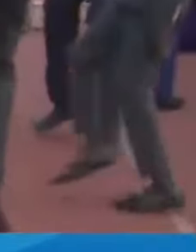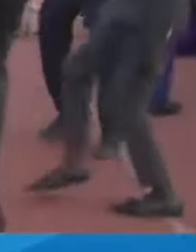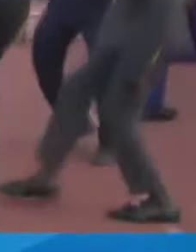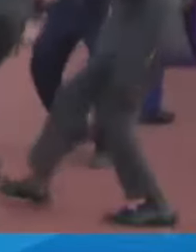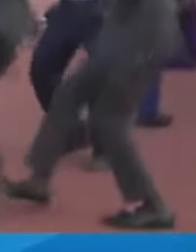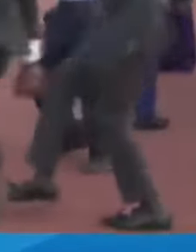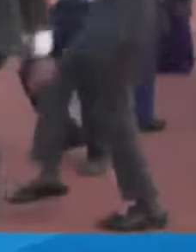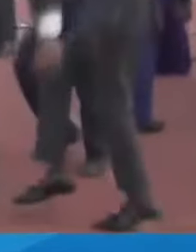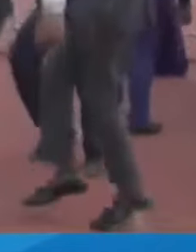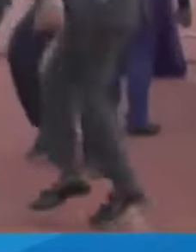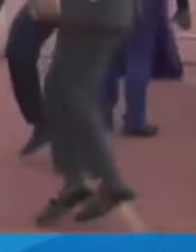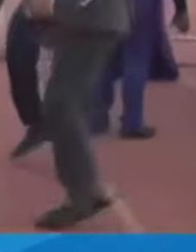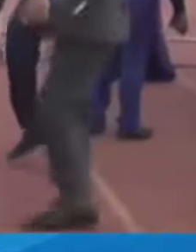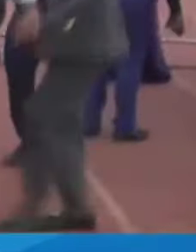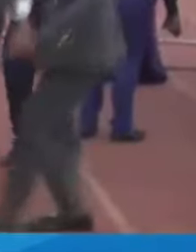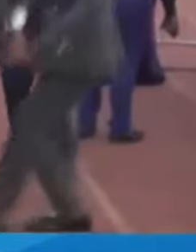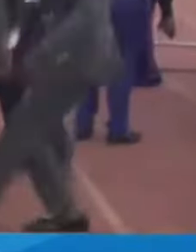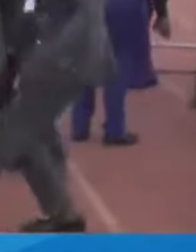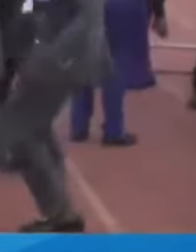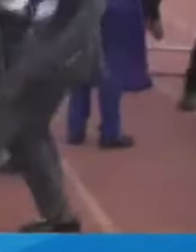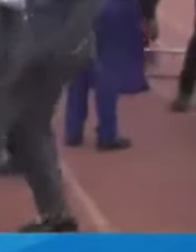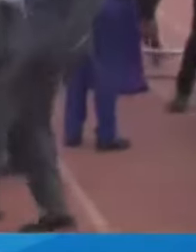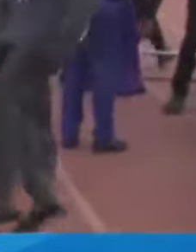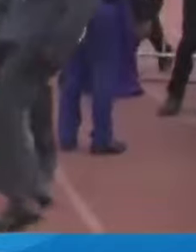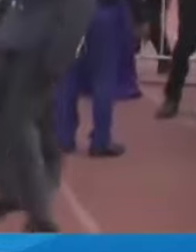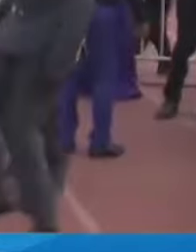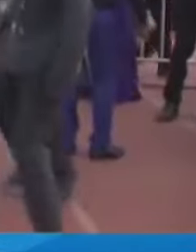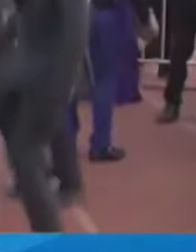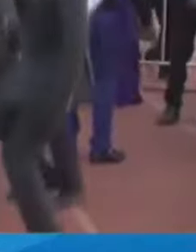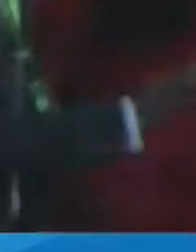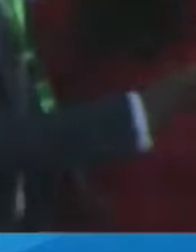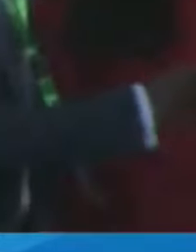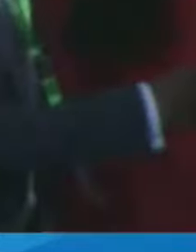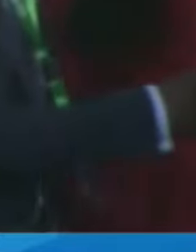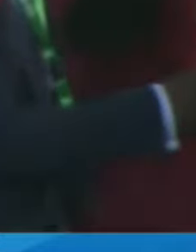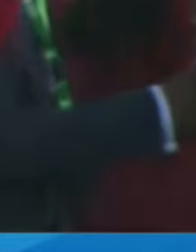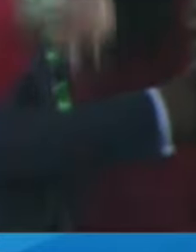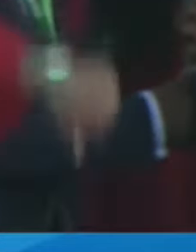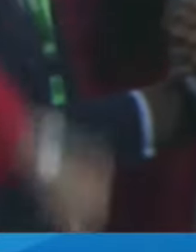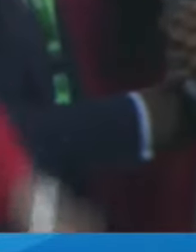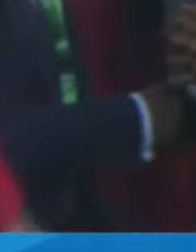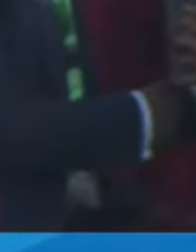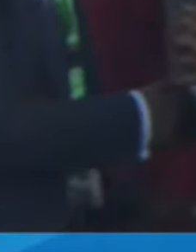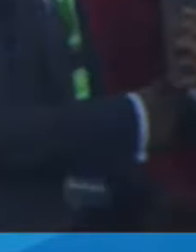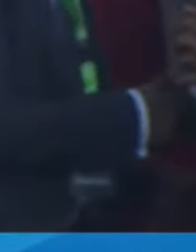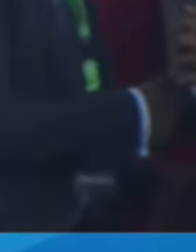Mir I know who I am power